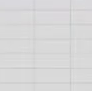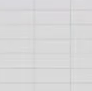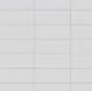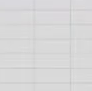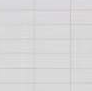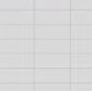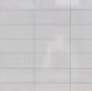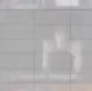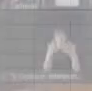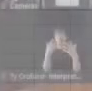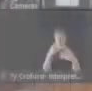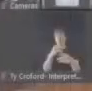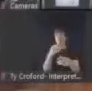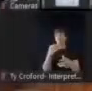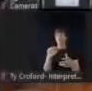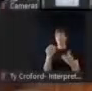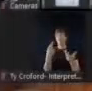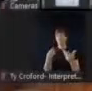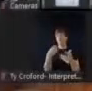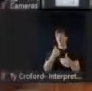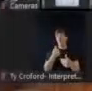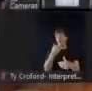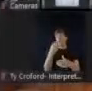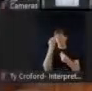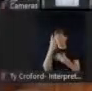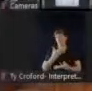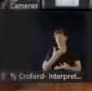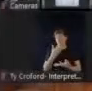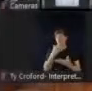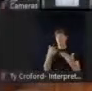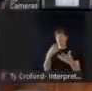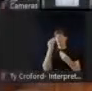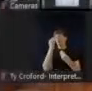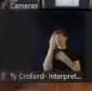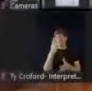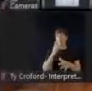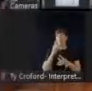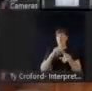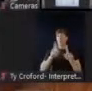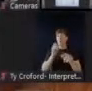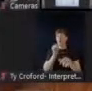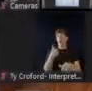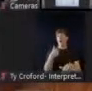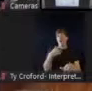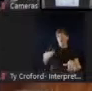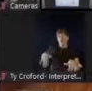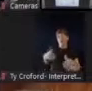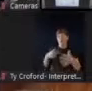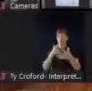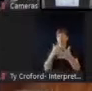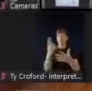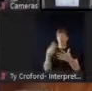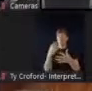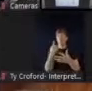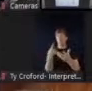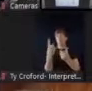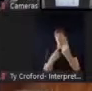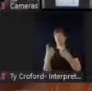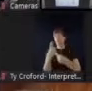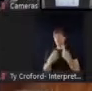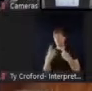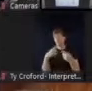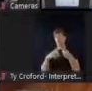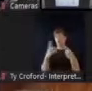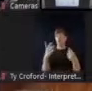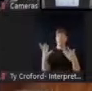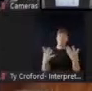course, on the budget workshop drive today, unfortunately. But that one is just one that's there. We've had questions, and we can